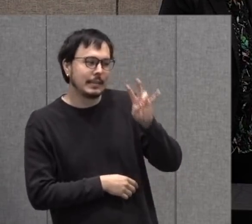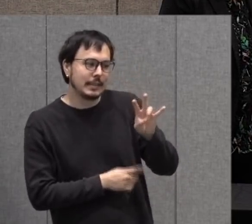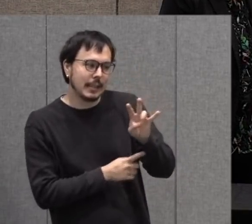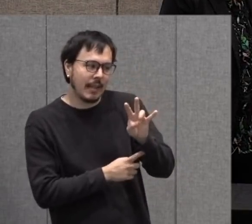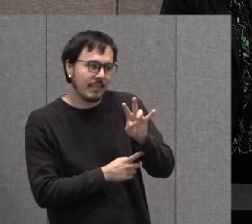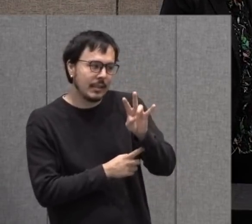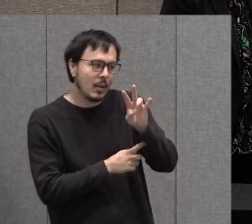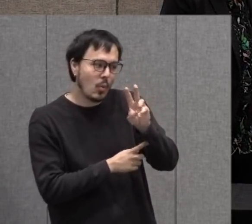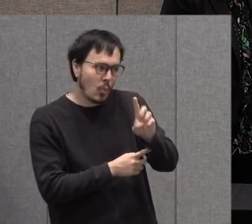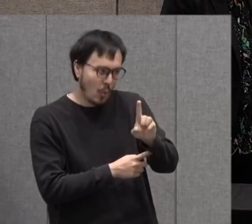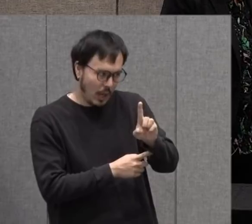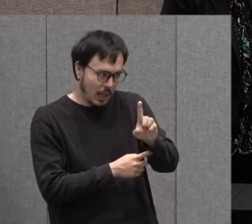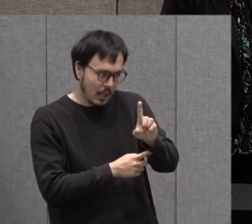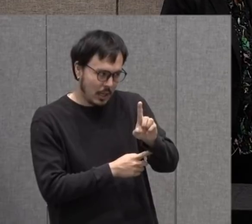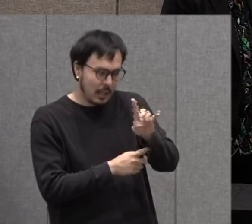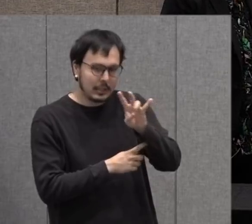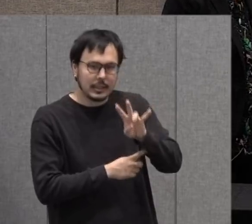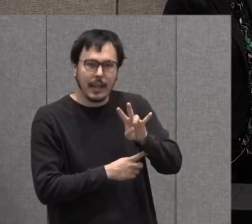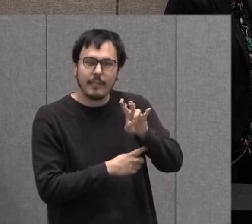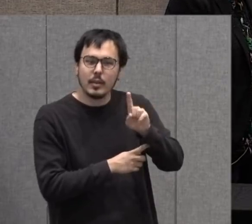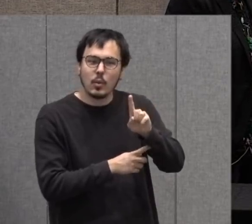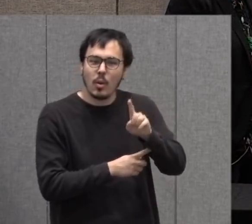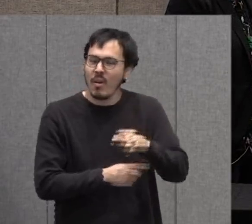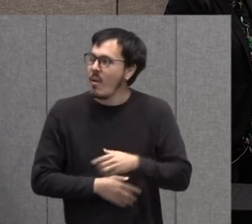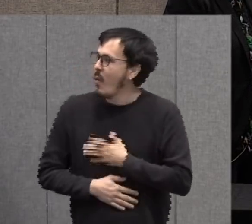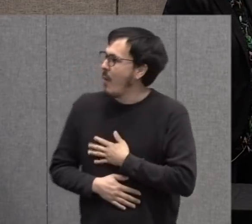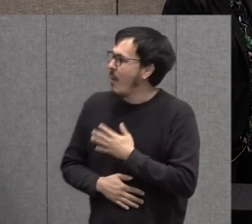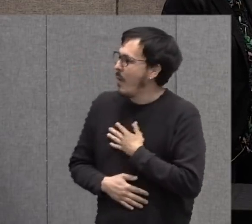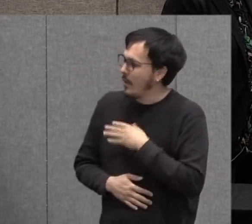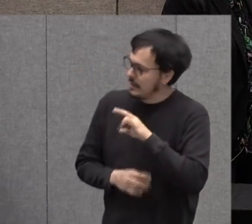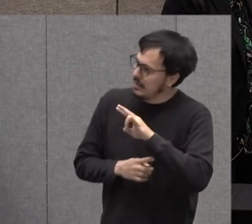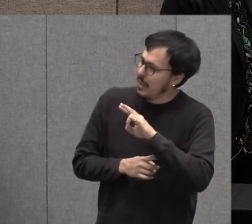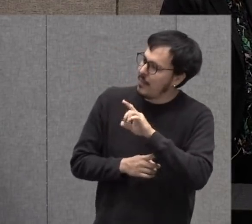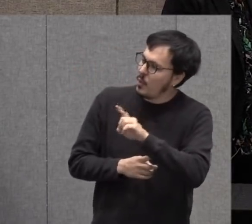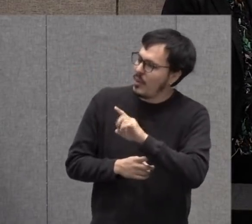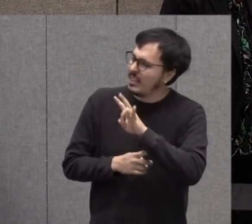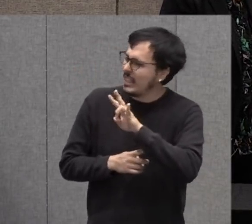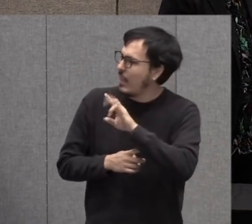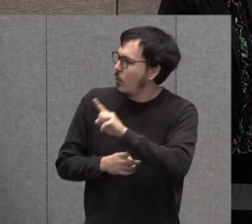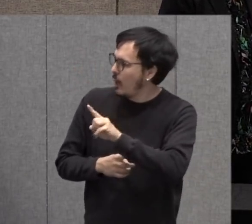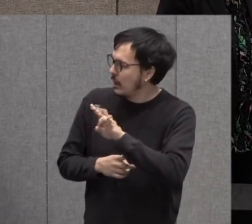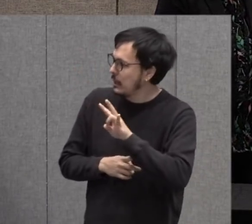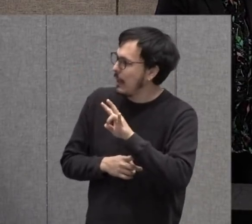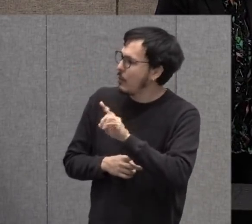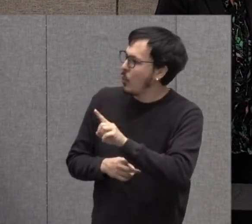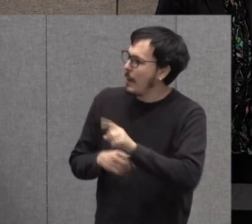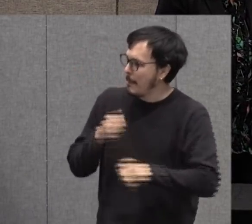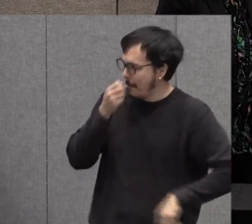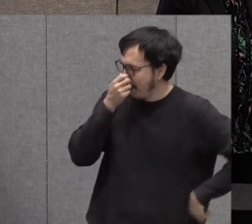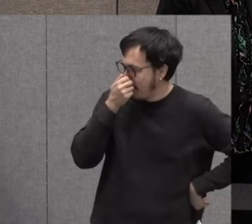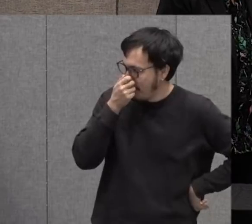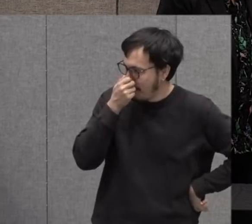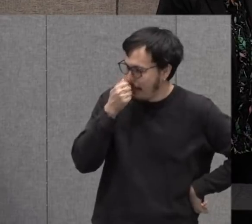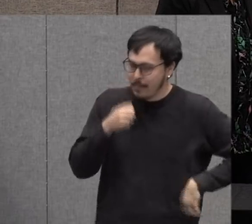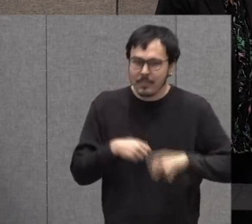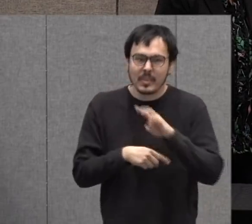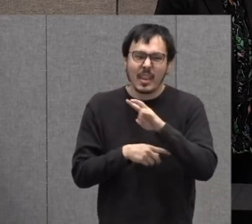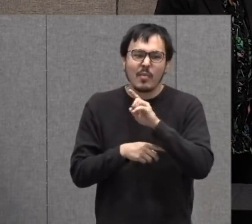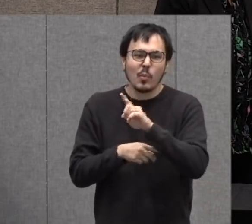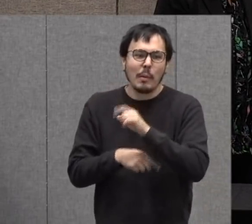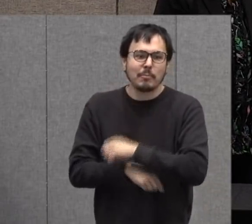71. 71. 71. 71. 71. 71.